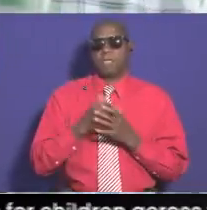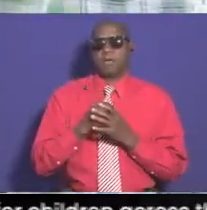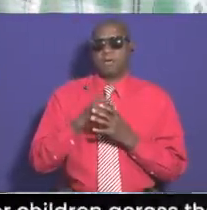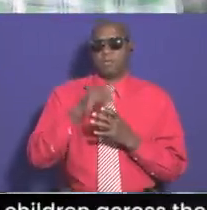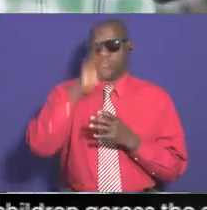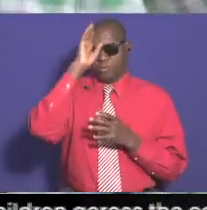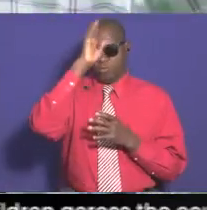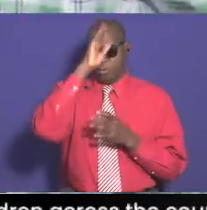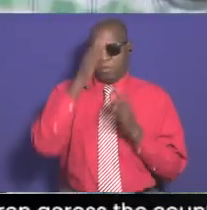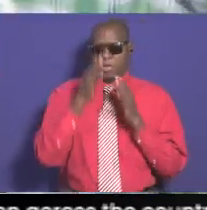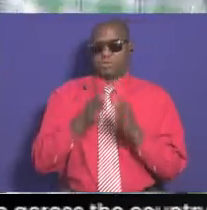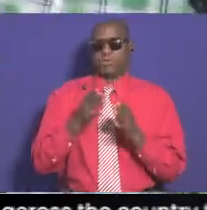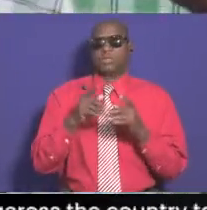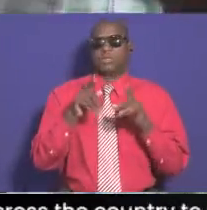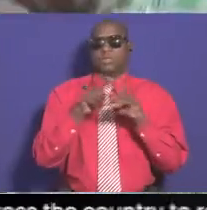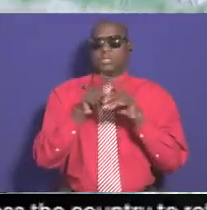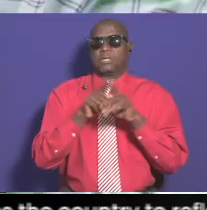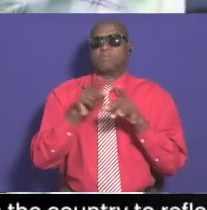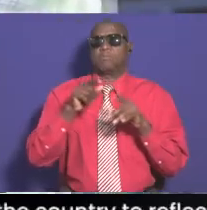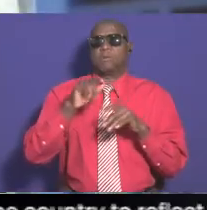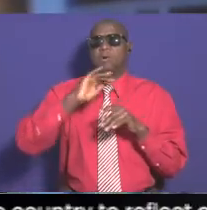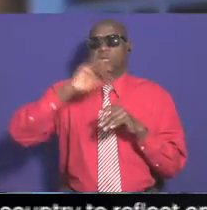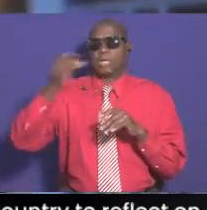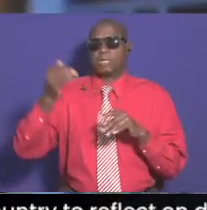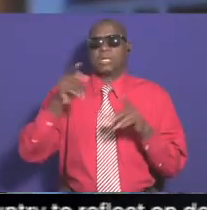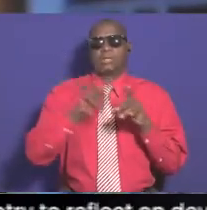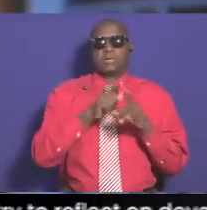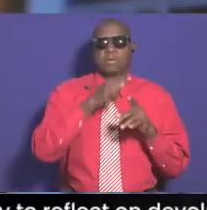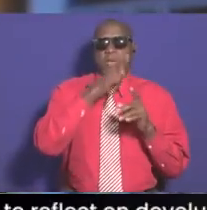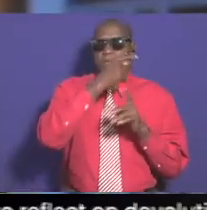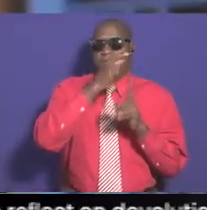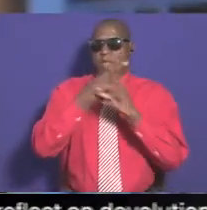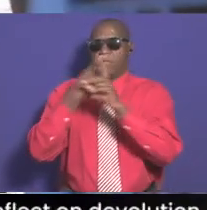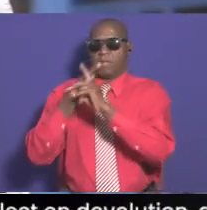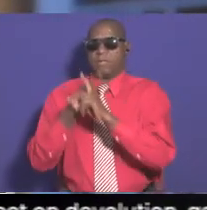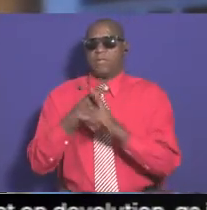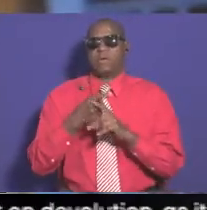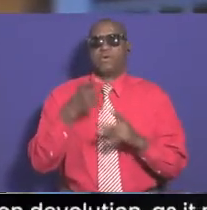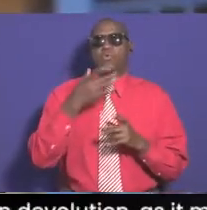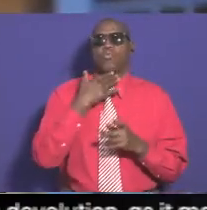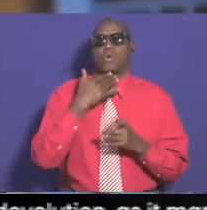Mlima Elgon na damu ya mtu wa Mount Kenya, and we are not seizing any ground. Tunataka haki yetu.